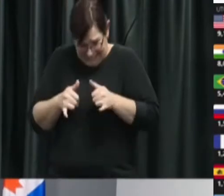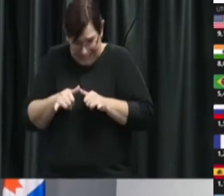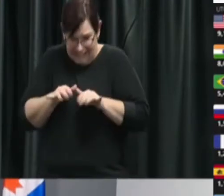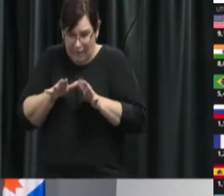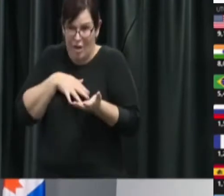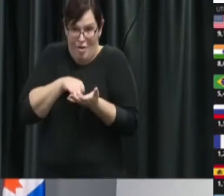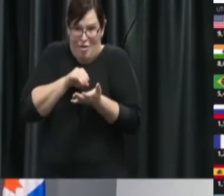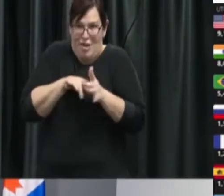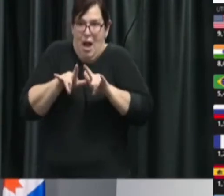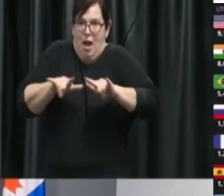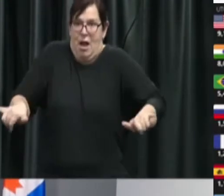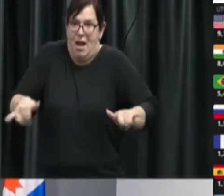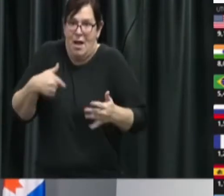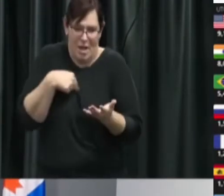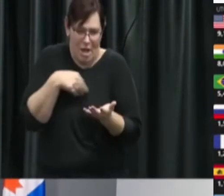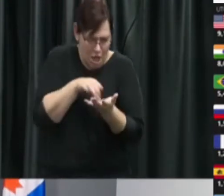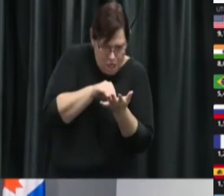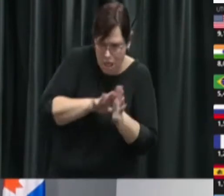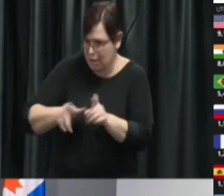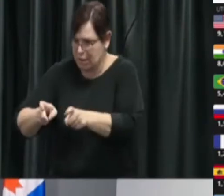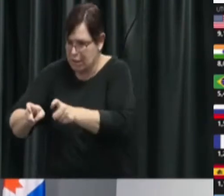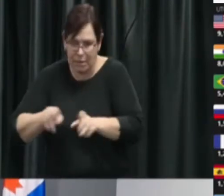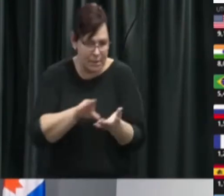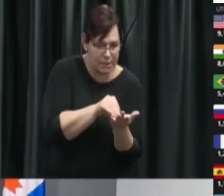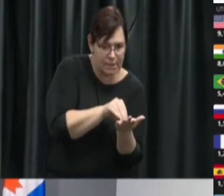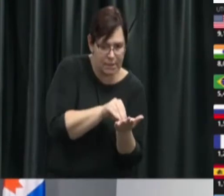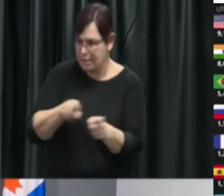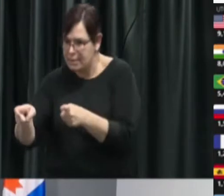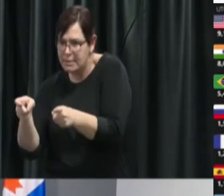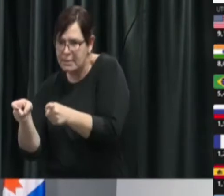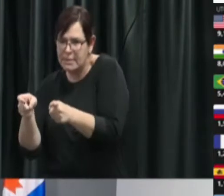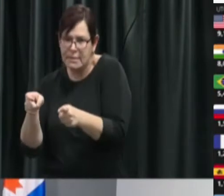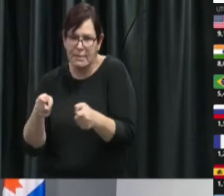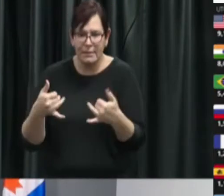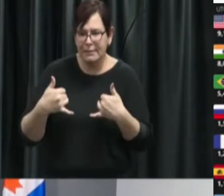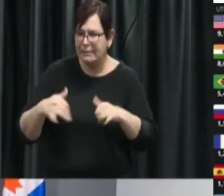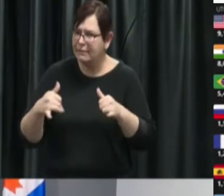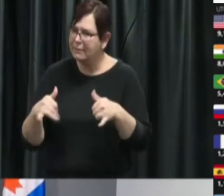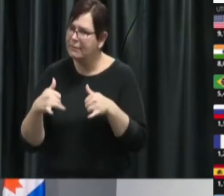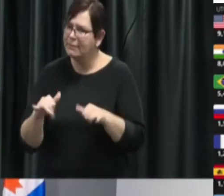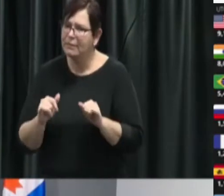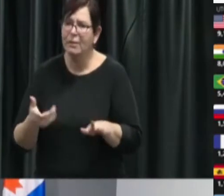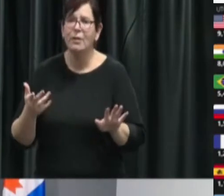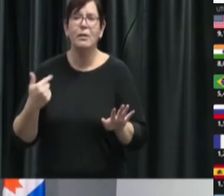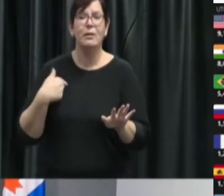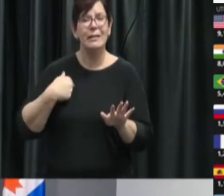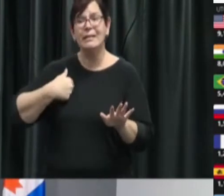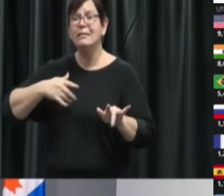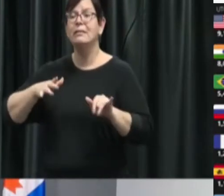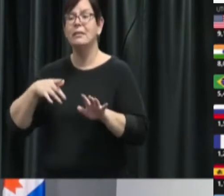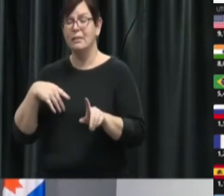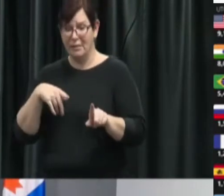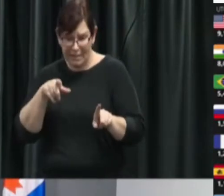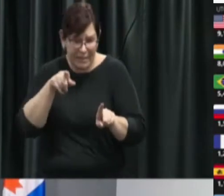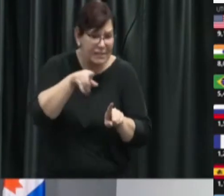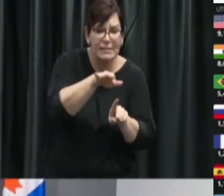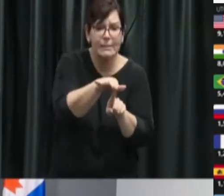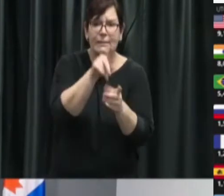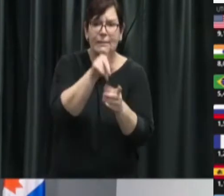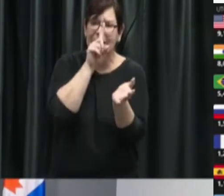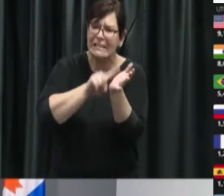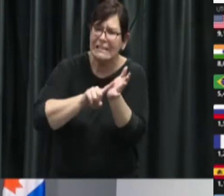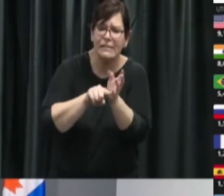new virus. What I can say is that when we do look at transmission here in the city of Toronto, we do know, and we have reported out